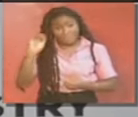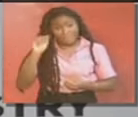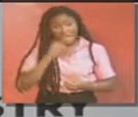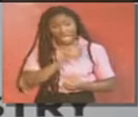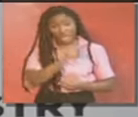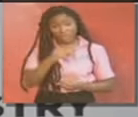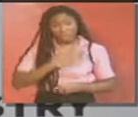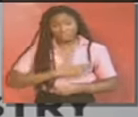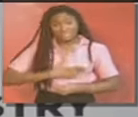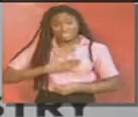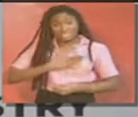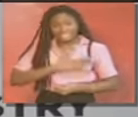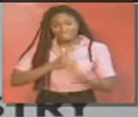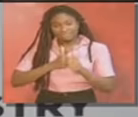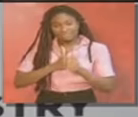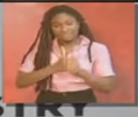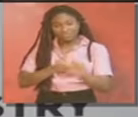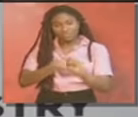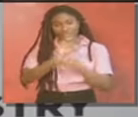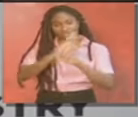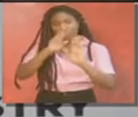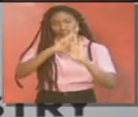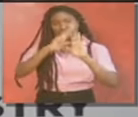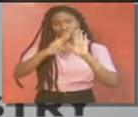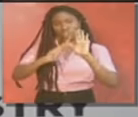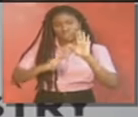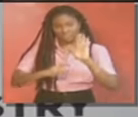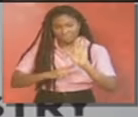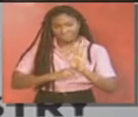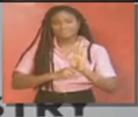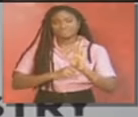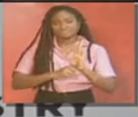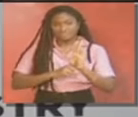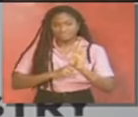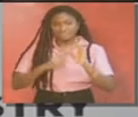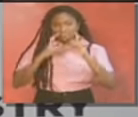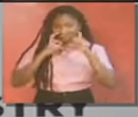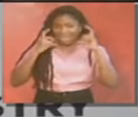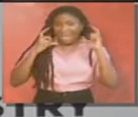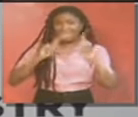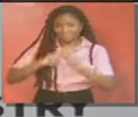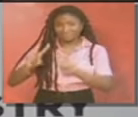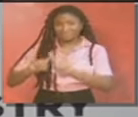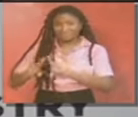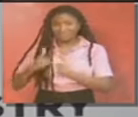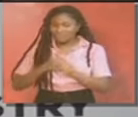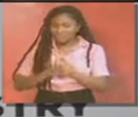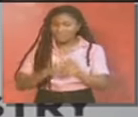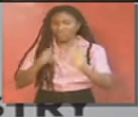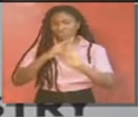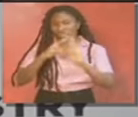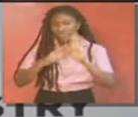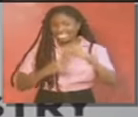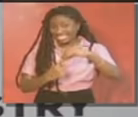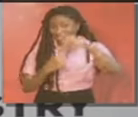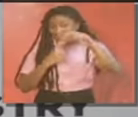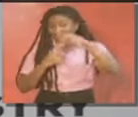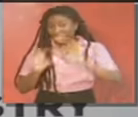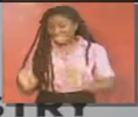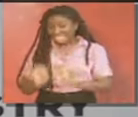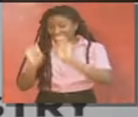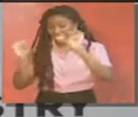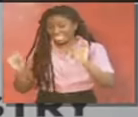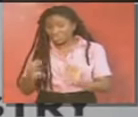heed the COVID-19 prevention measures, especially as we approach the Easter vacation,